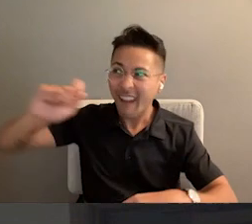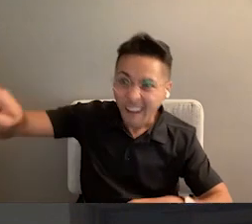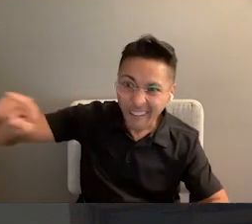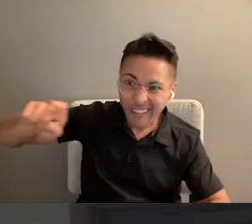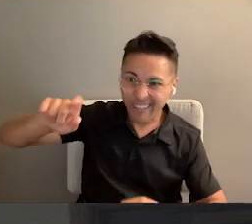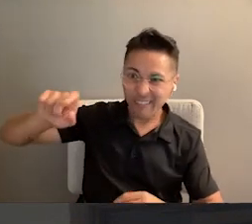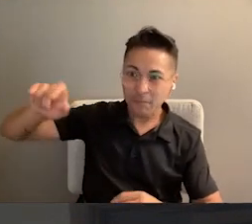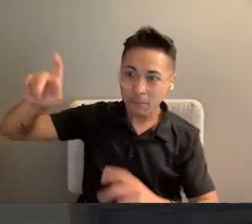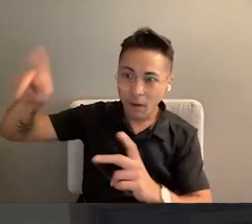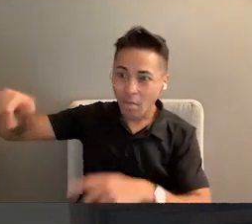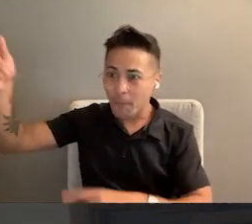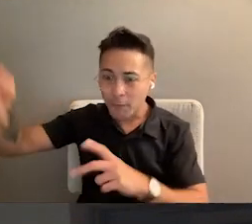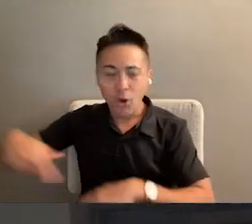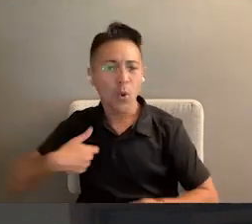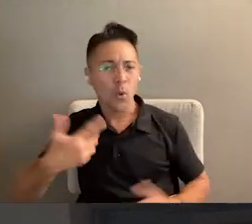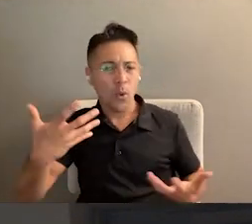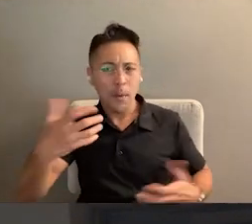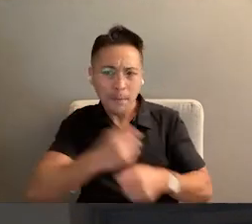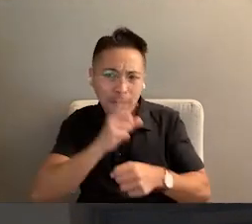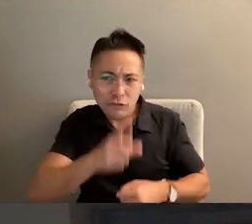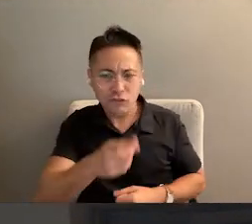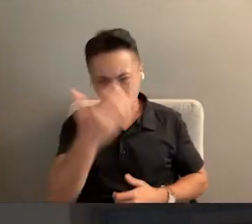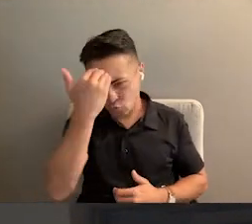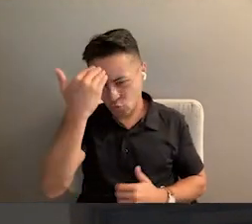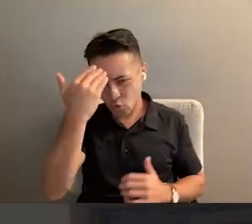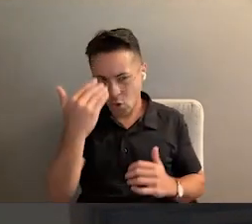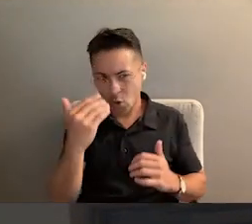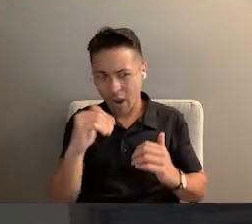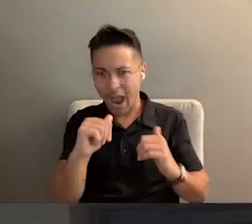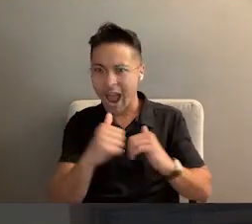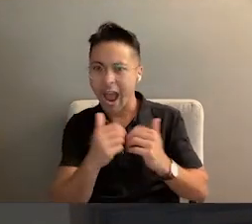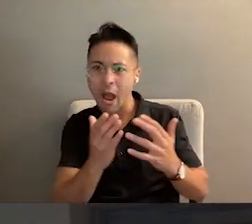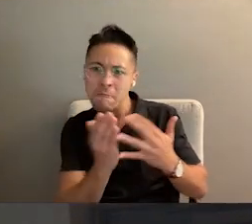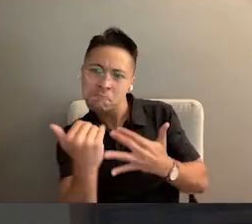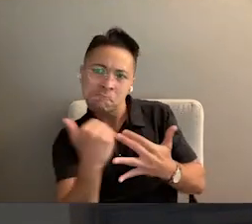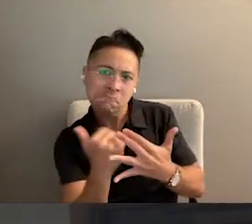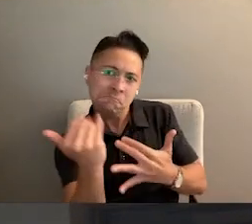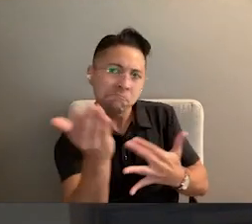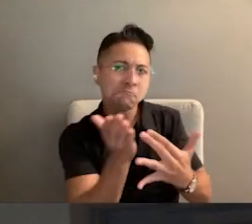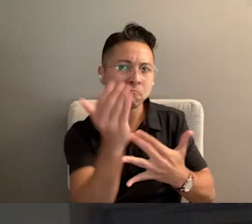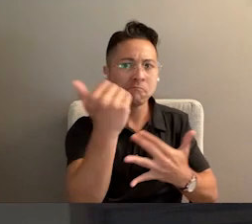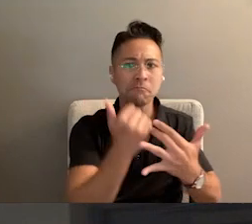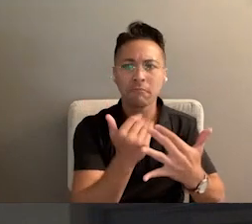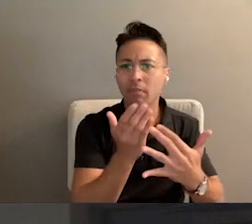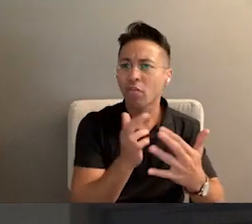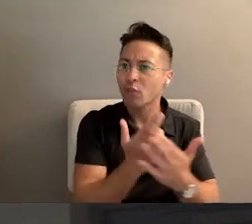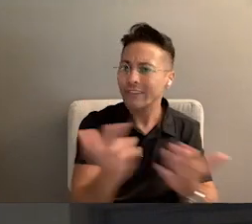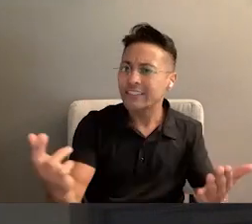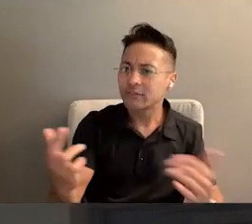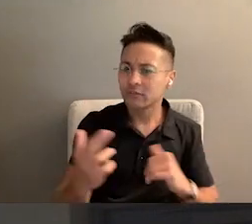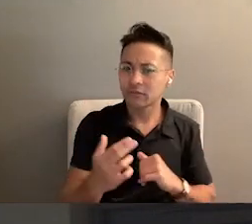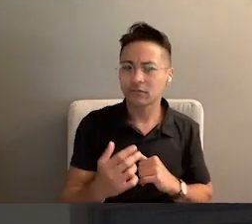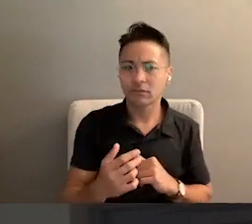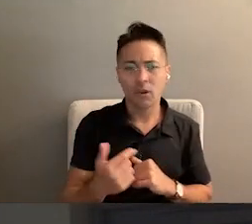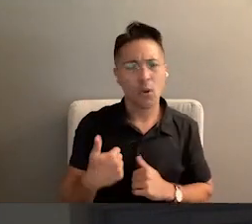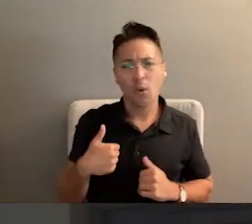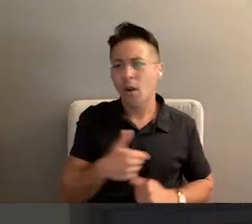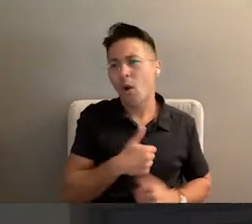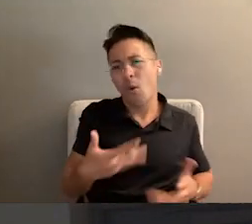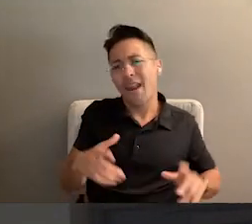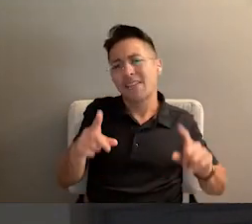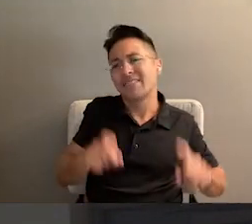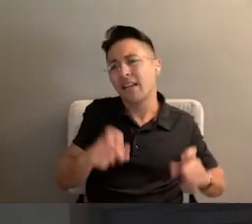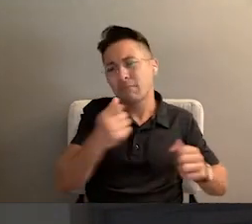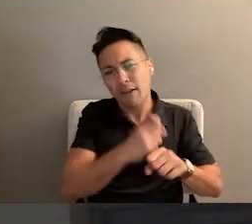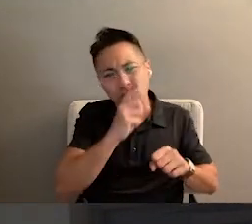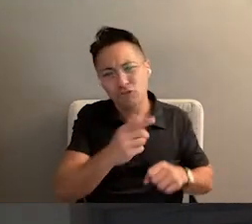open note, open friend. What we want to know is that you know how to navigate the resources we've given you to find